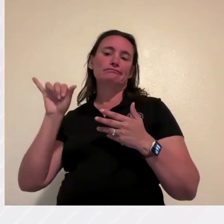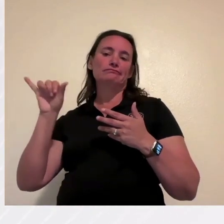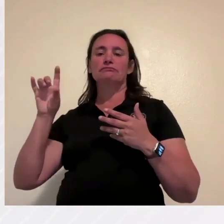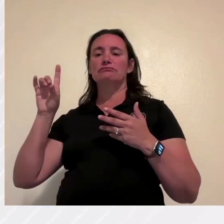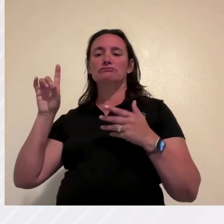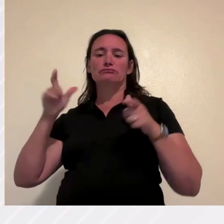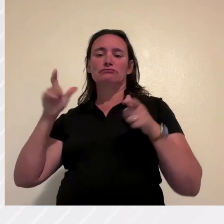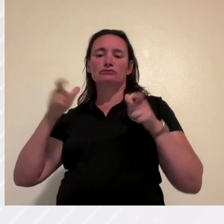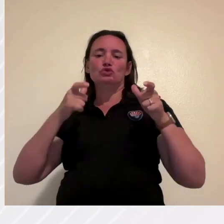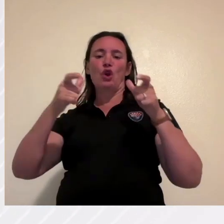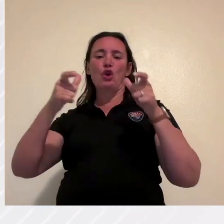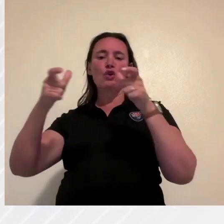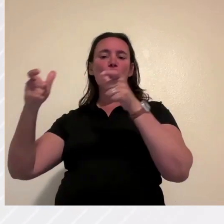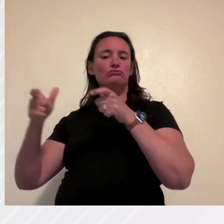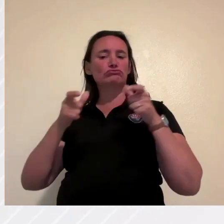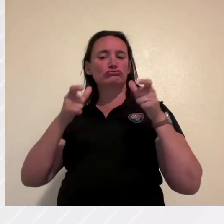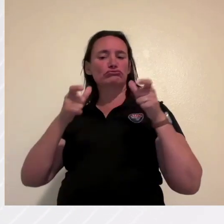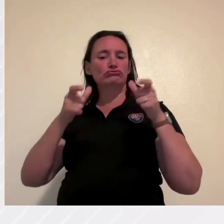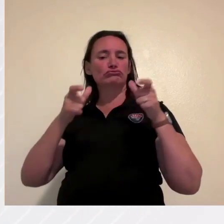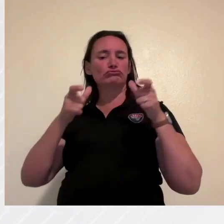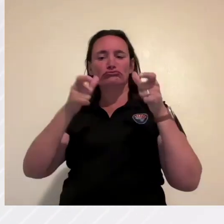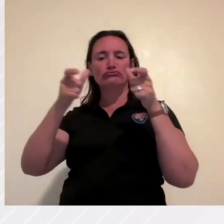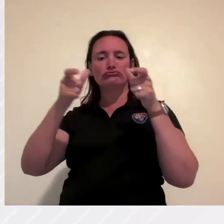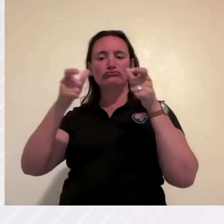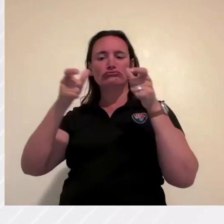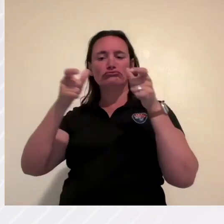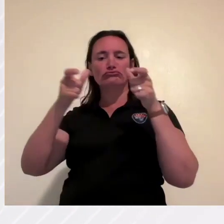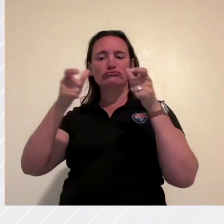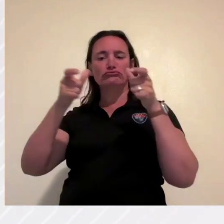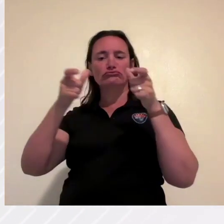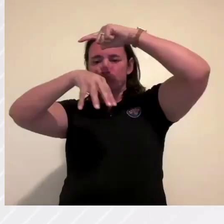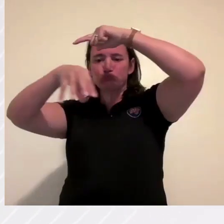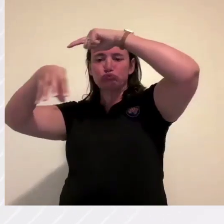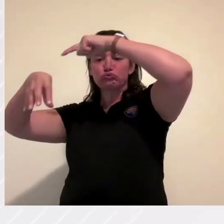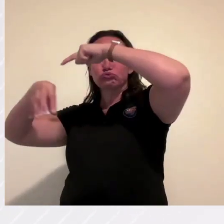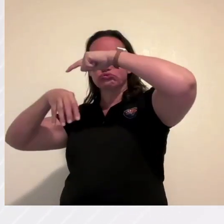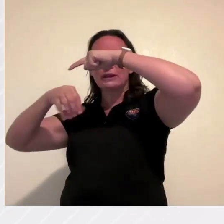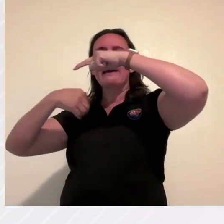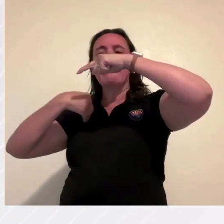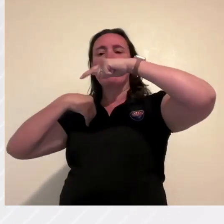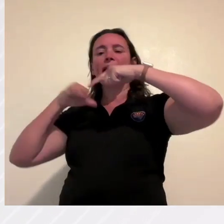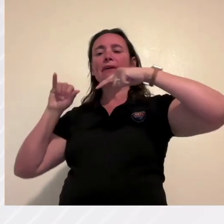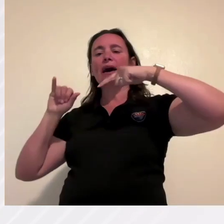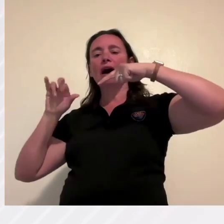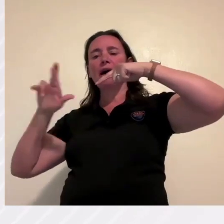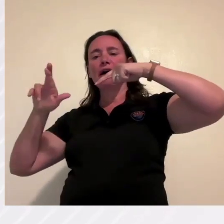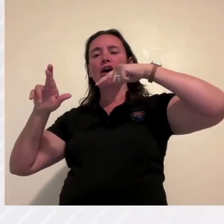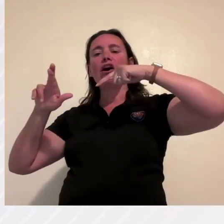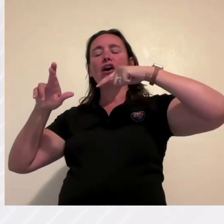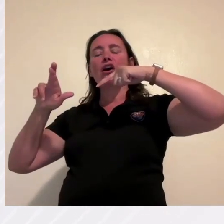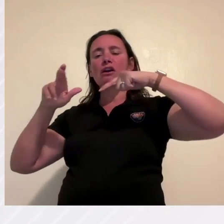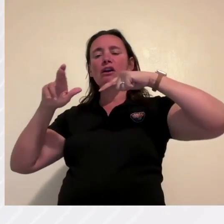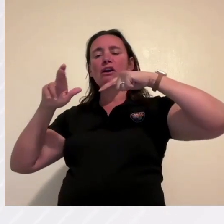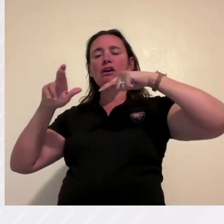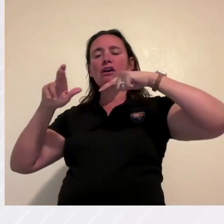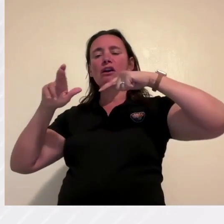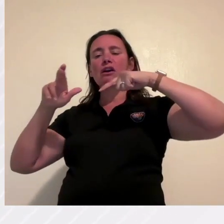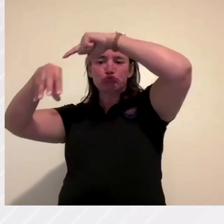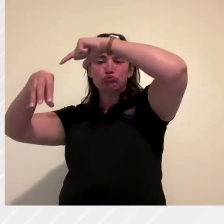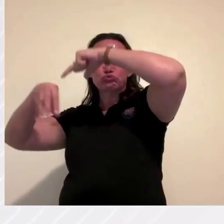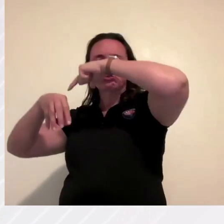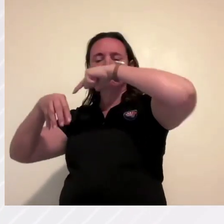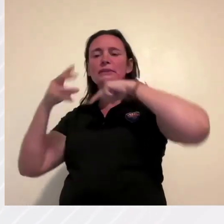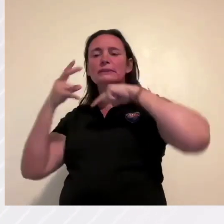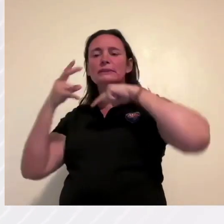drones to fly, and they have infrared cameras on there, and we could see where the heat is being built up in those areas, so we can insert